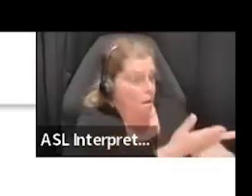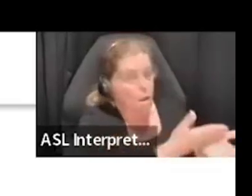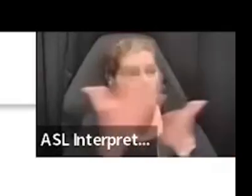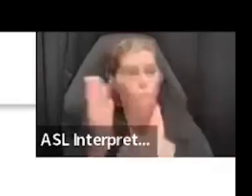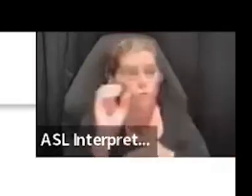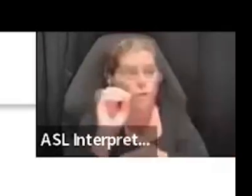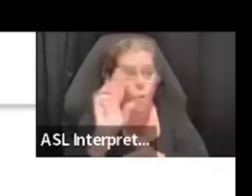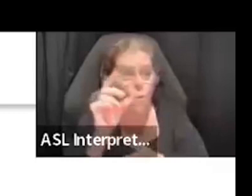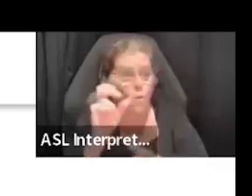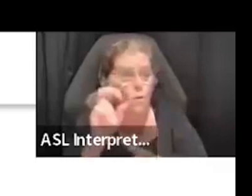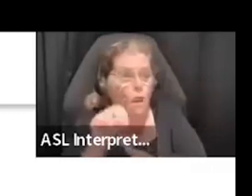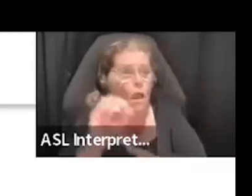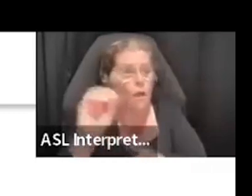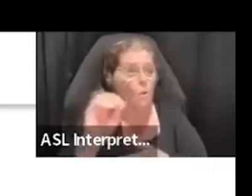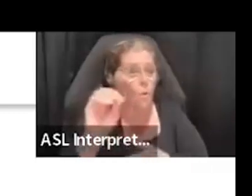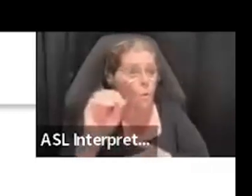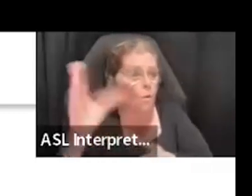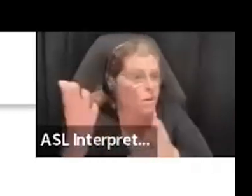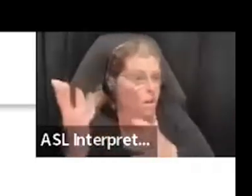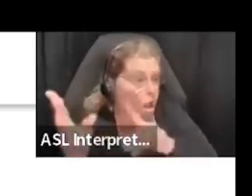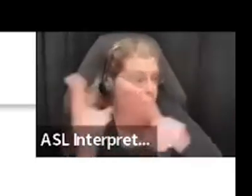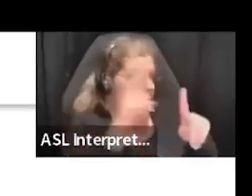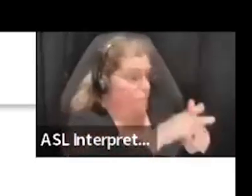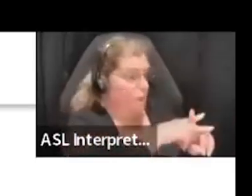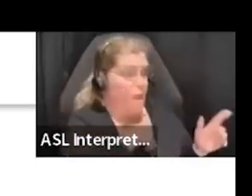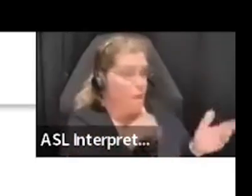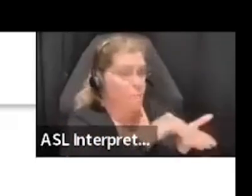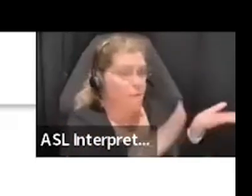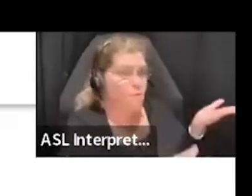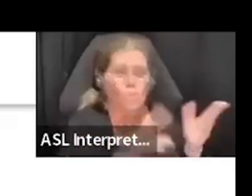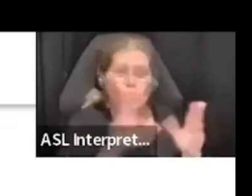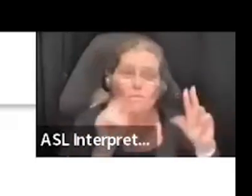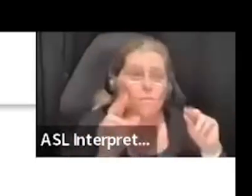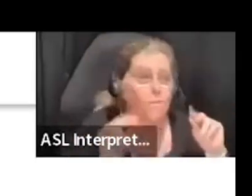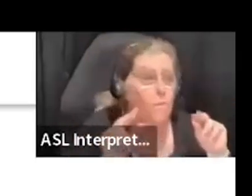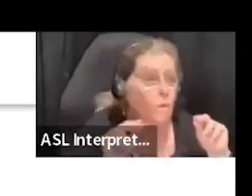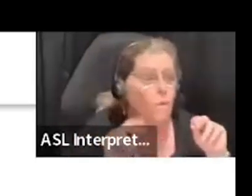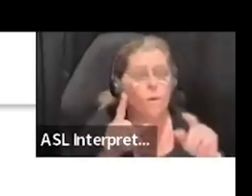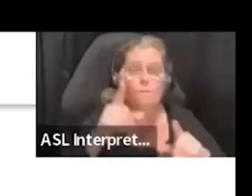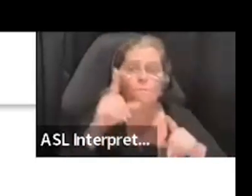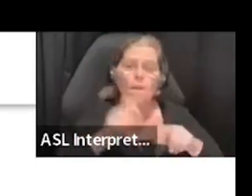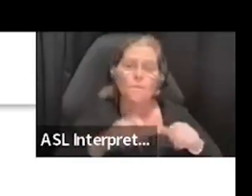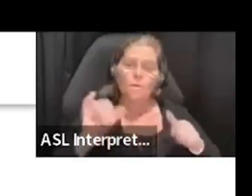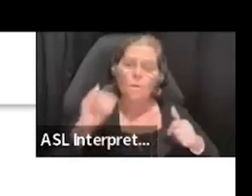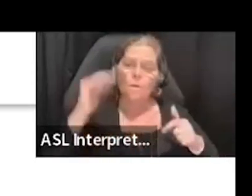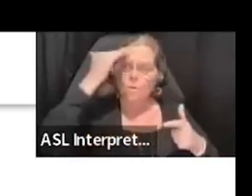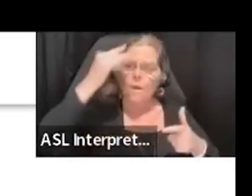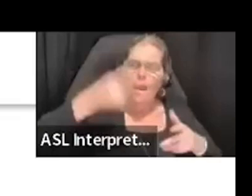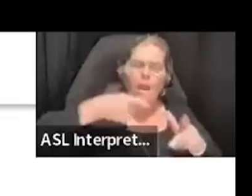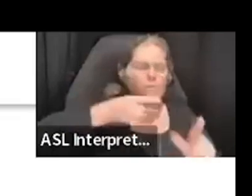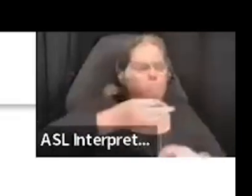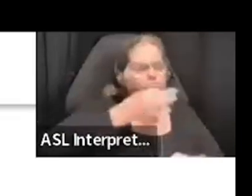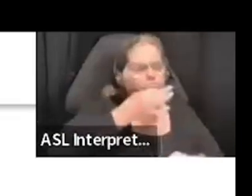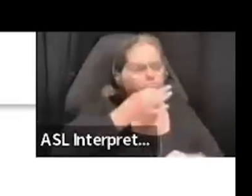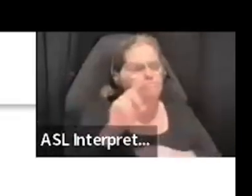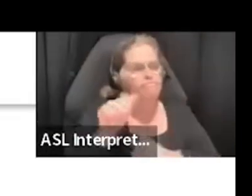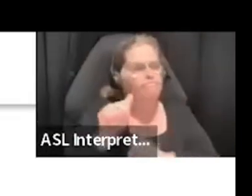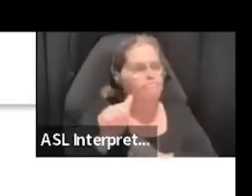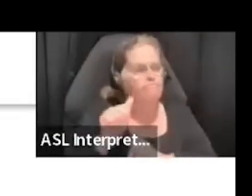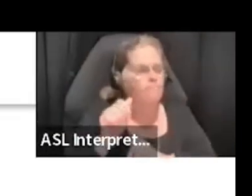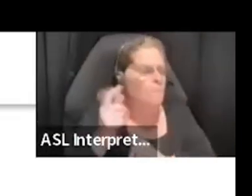students that I work with. I think you have to have the expertise in disabilities because you have to know what disabilities look